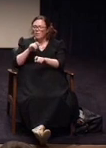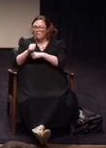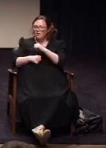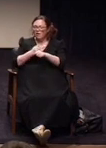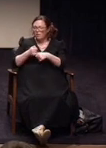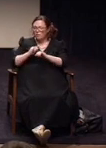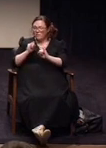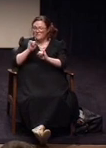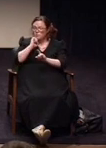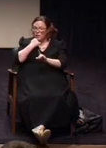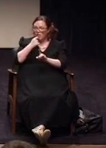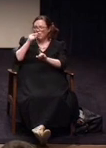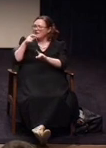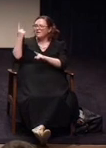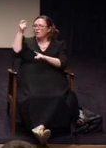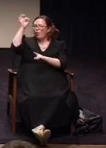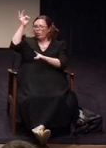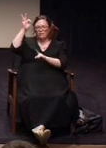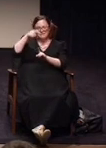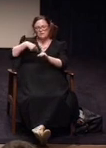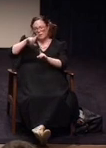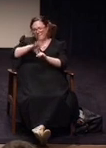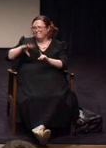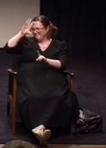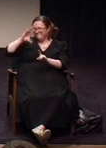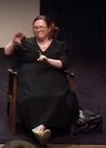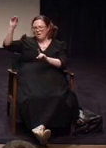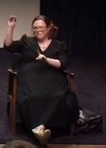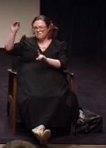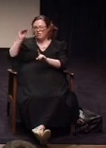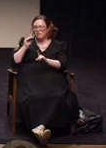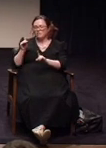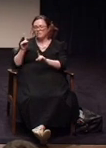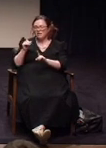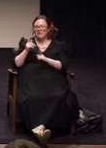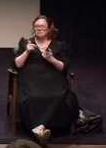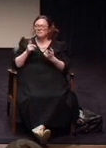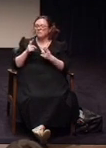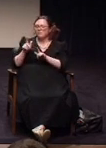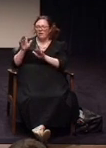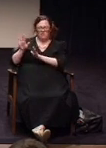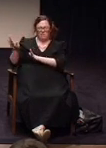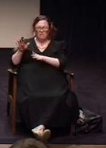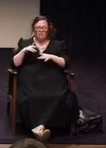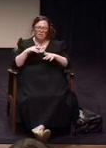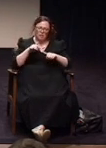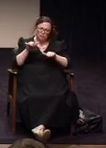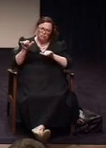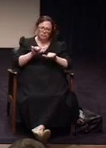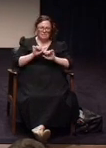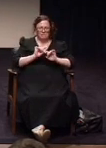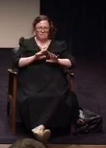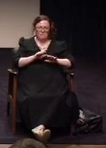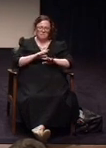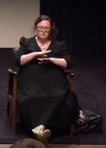about this. But I will not go into that aspect. I'll give you just a short excerpt from the Swedish